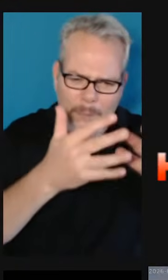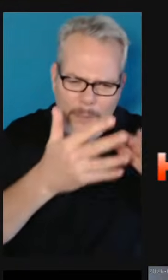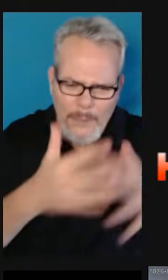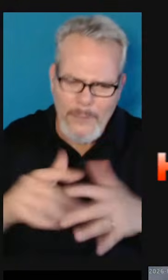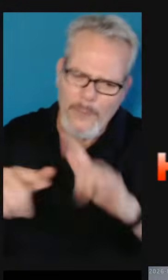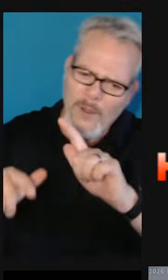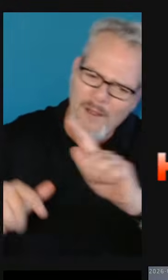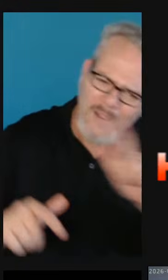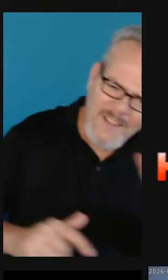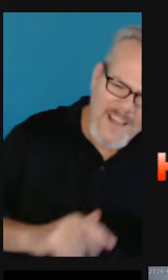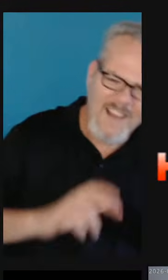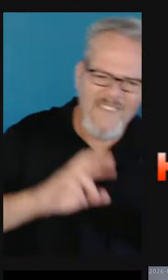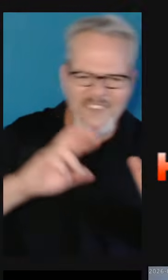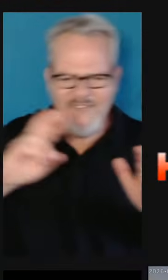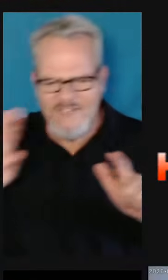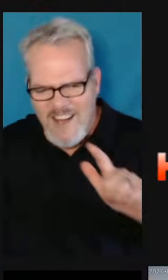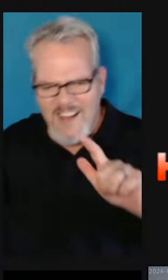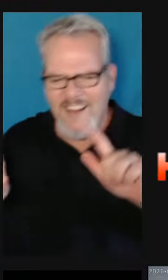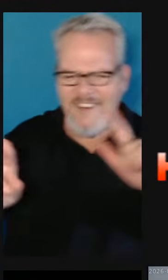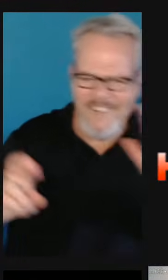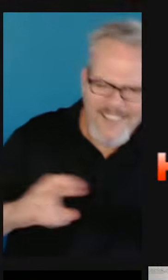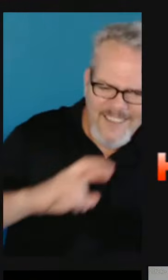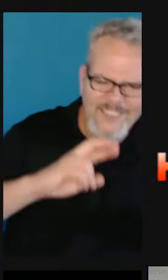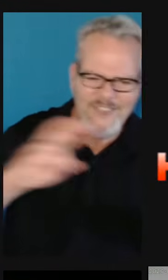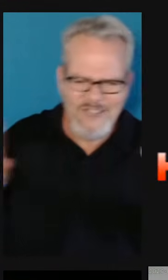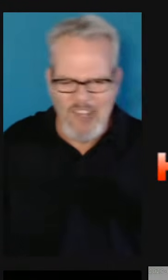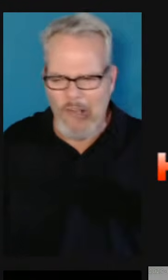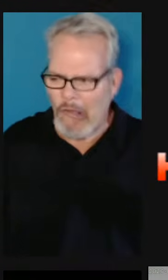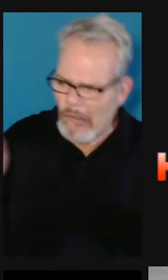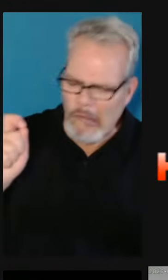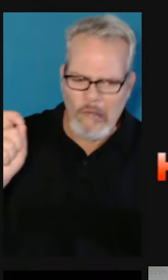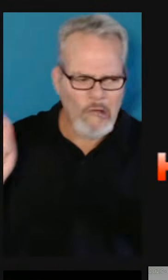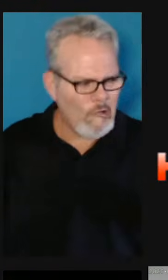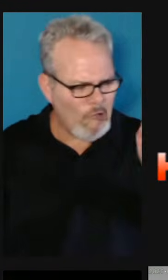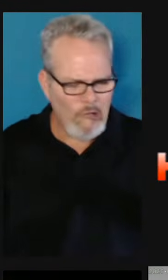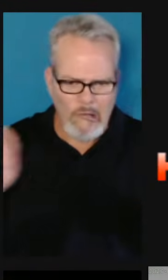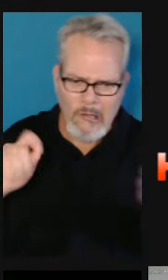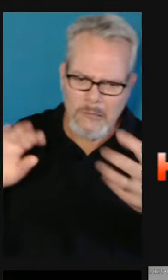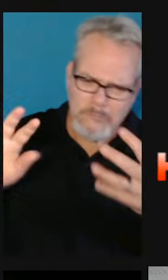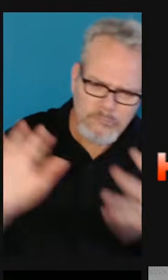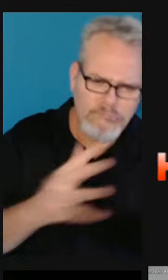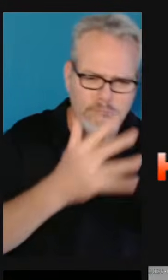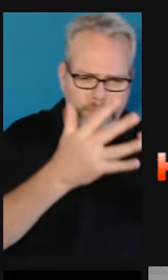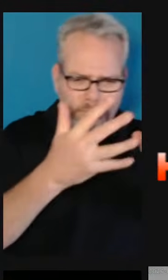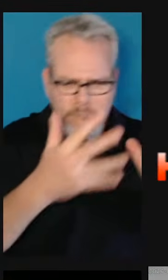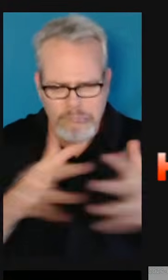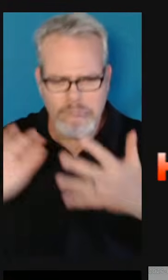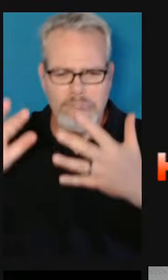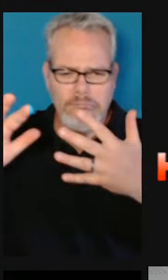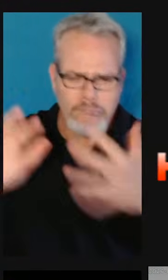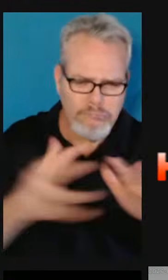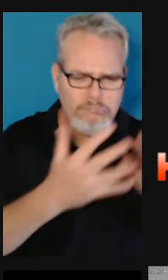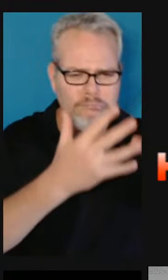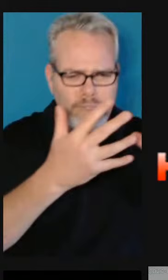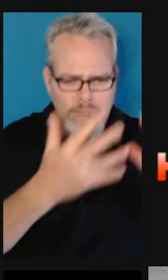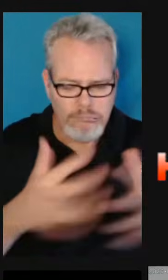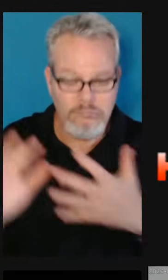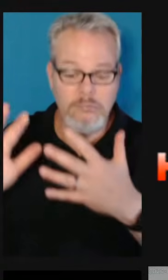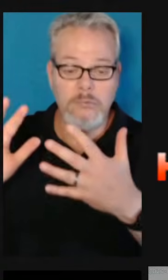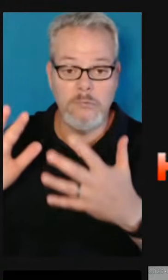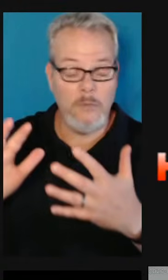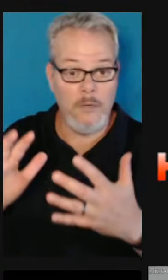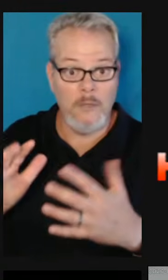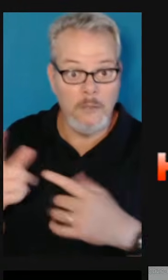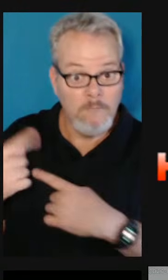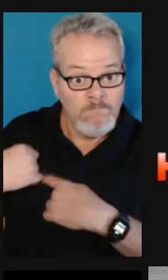left and right, and the upper winds change directions back and forth and back and forth. And so really, even though we haven't had any Tephra since